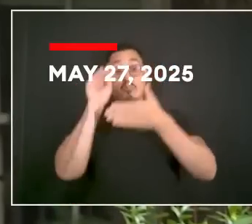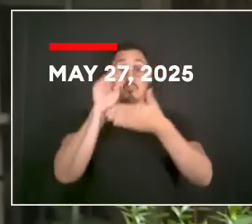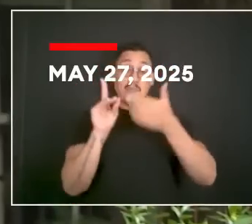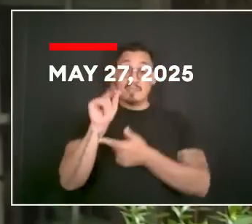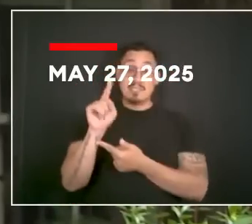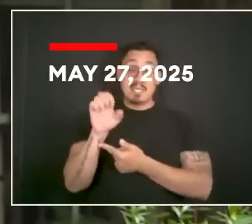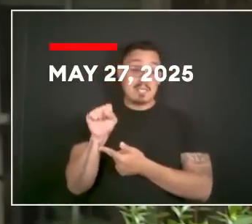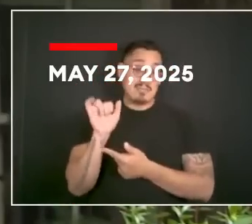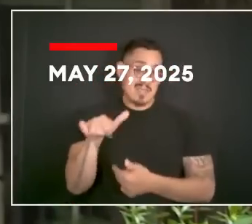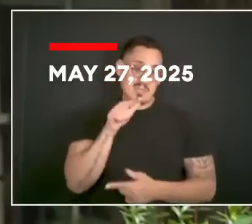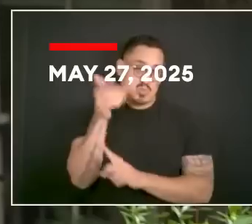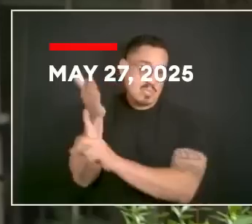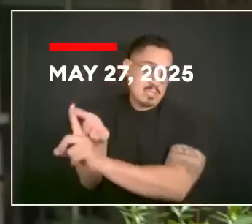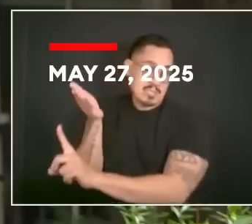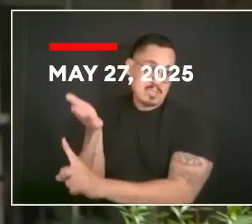is.